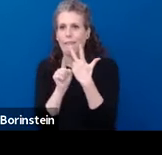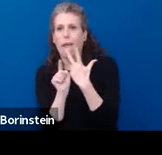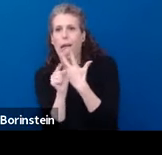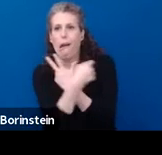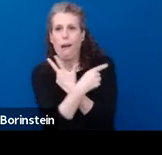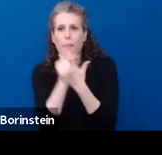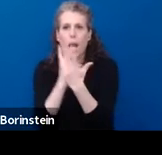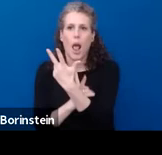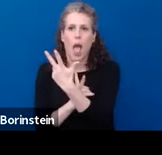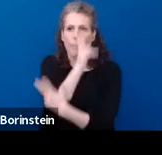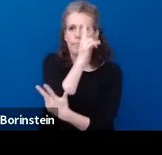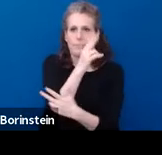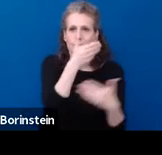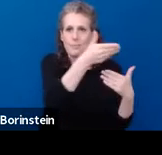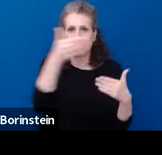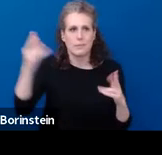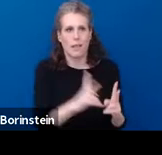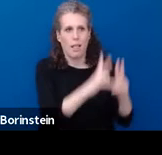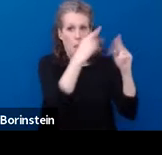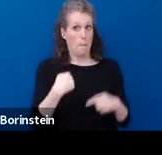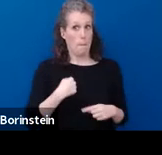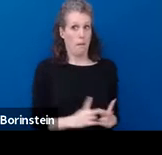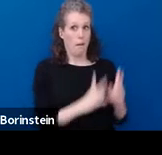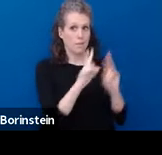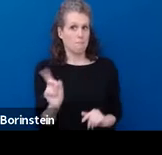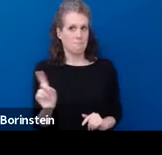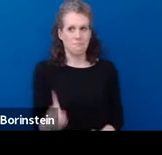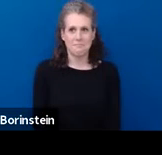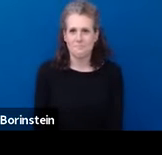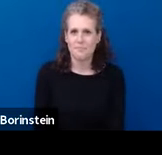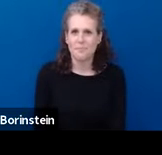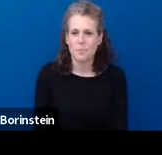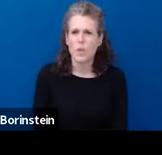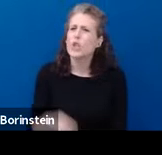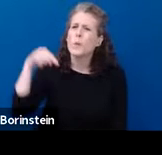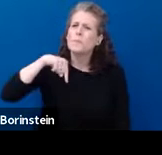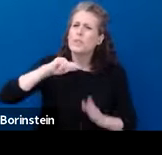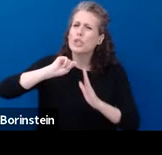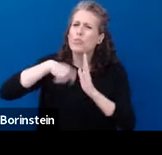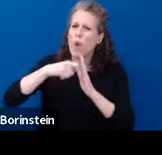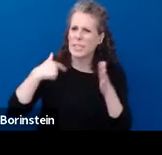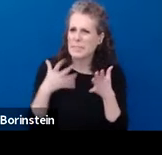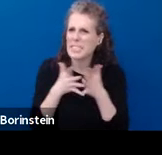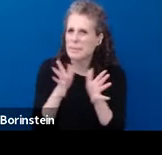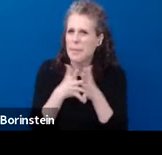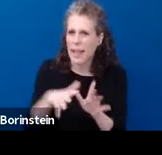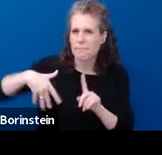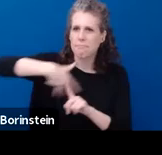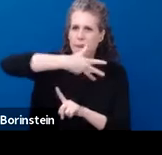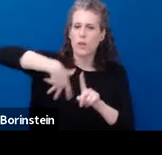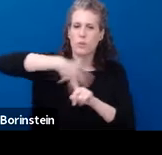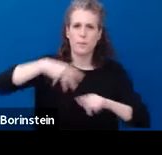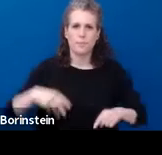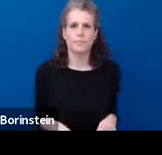cut out, not by me. So a little bit about the background for this project. Everyone is